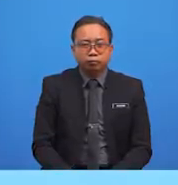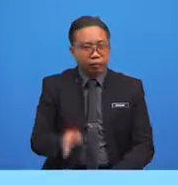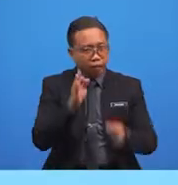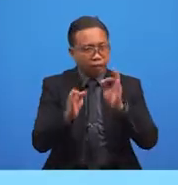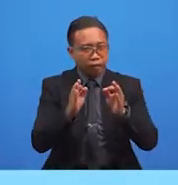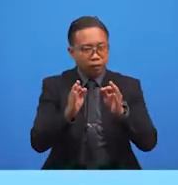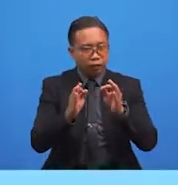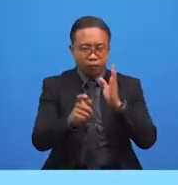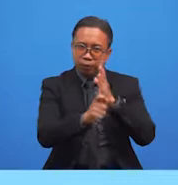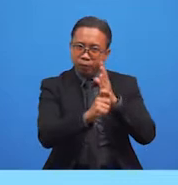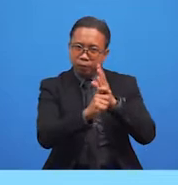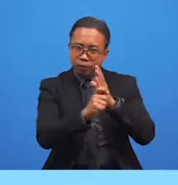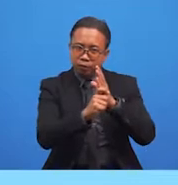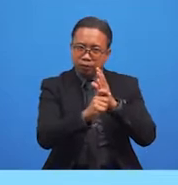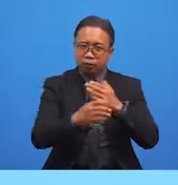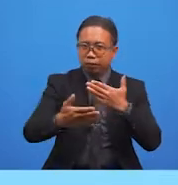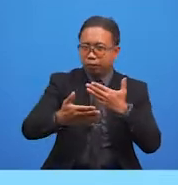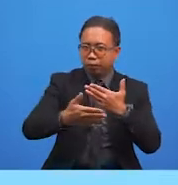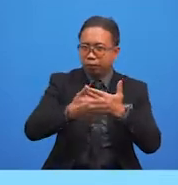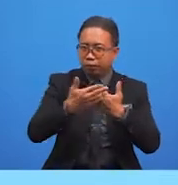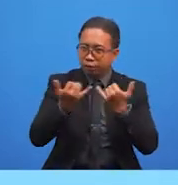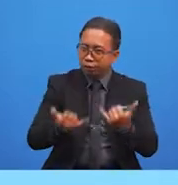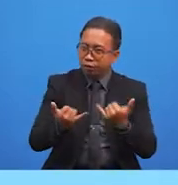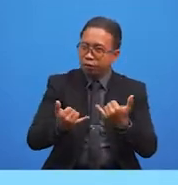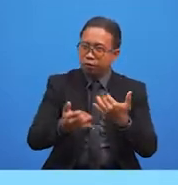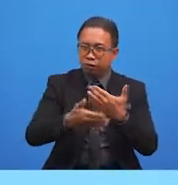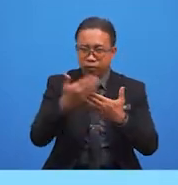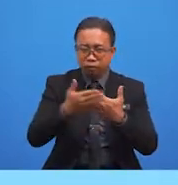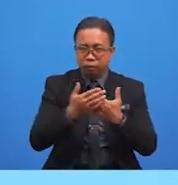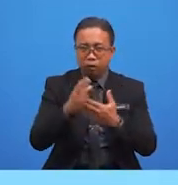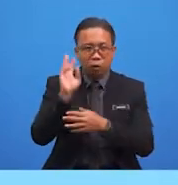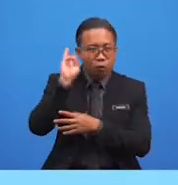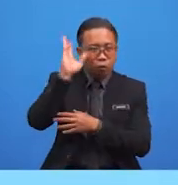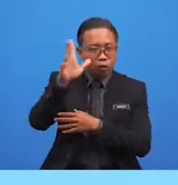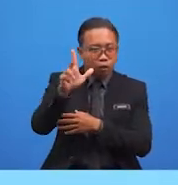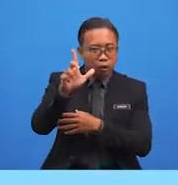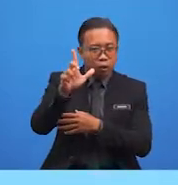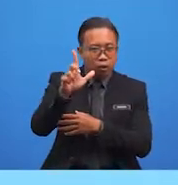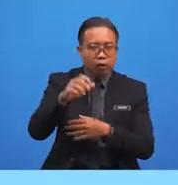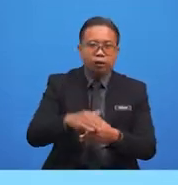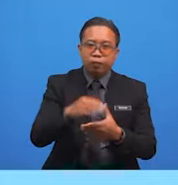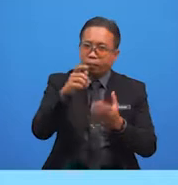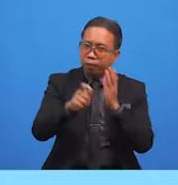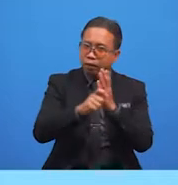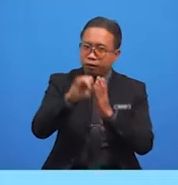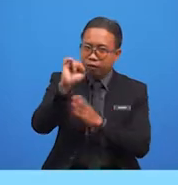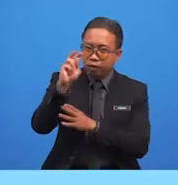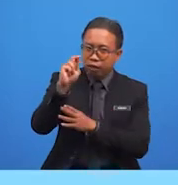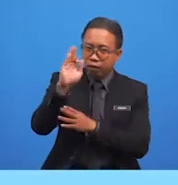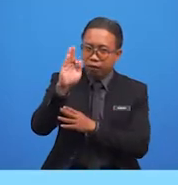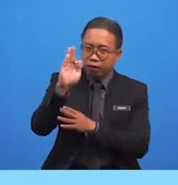If plus present simple, will plus infinitive. The present tense after